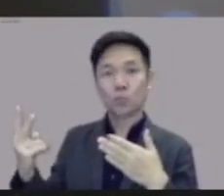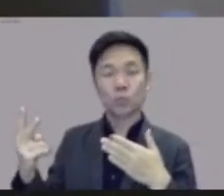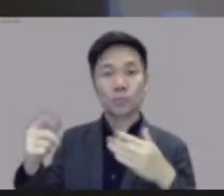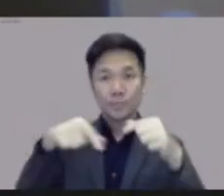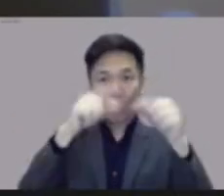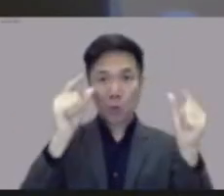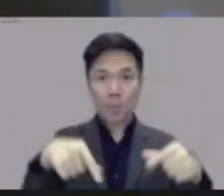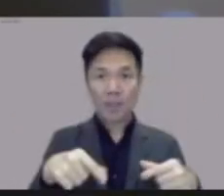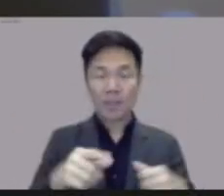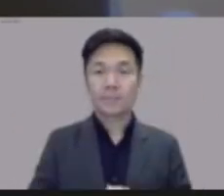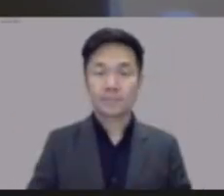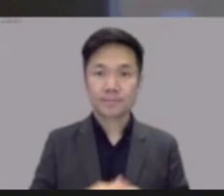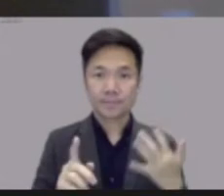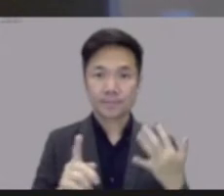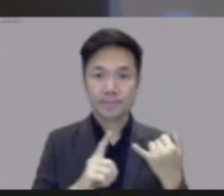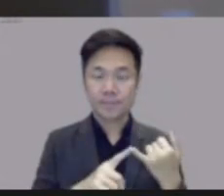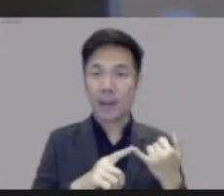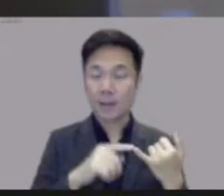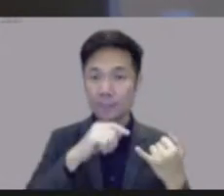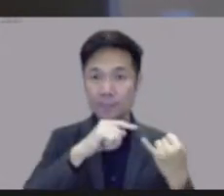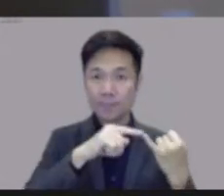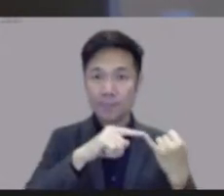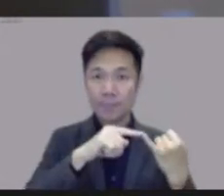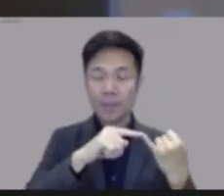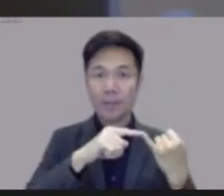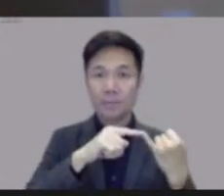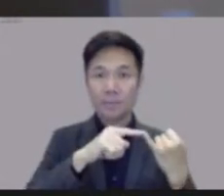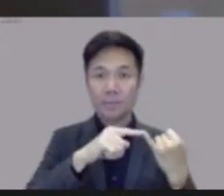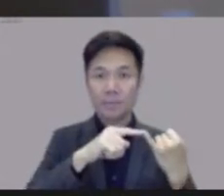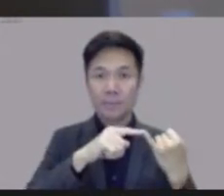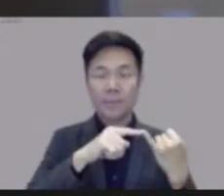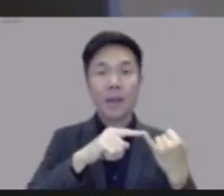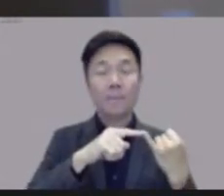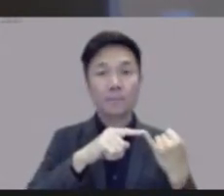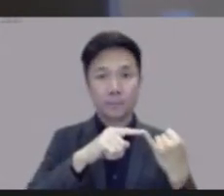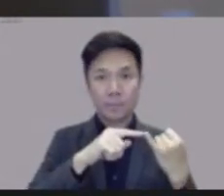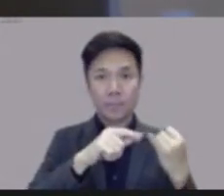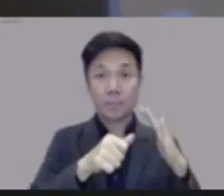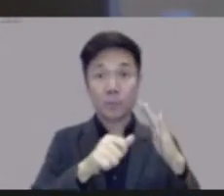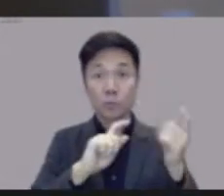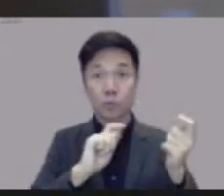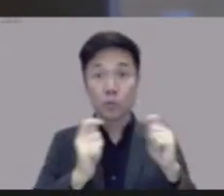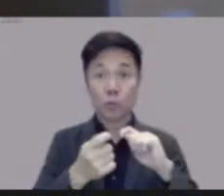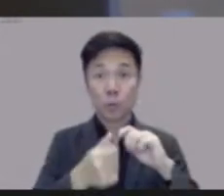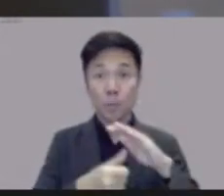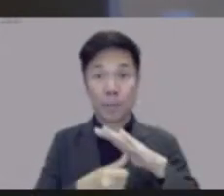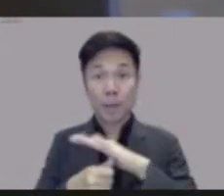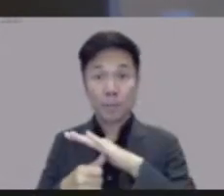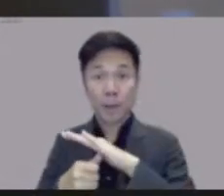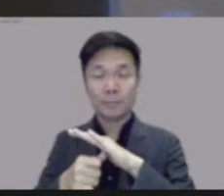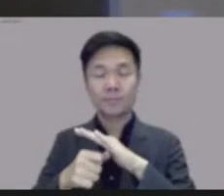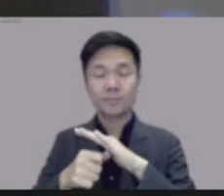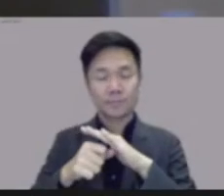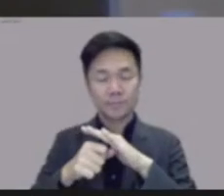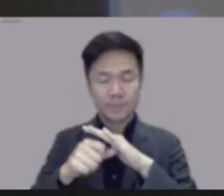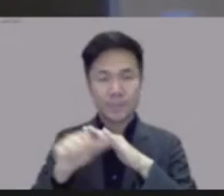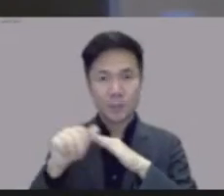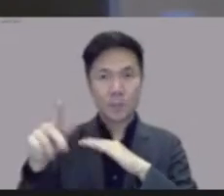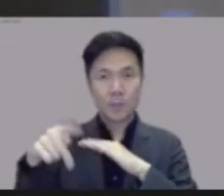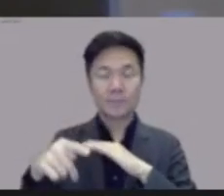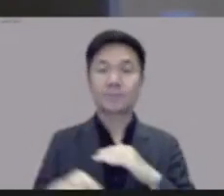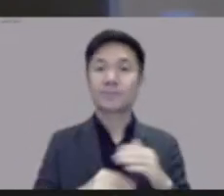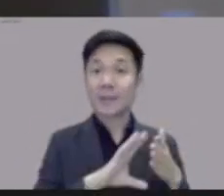and Trends in and impacts of urbanization in Asia and the Pacific Escape slash